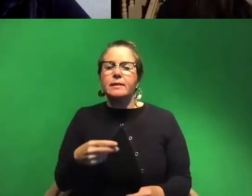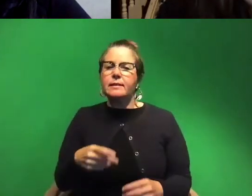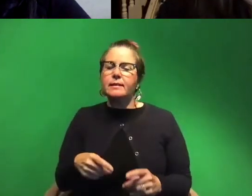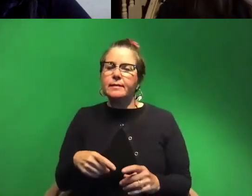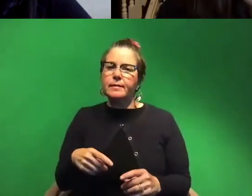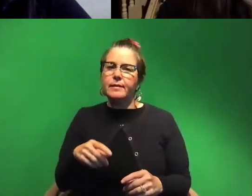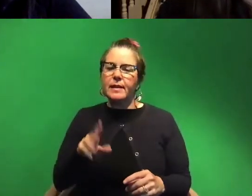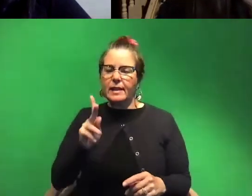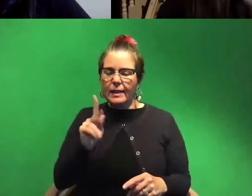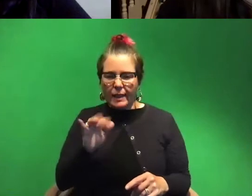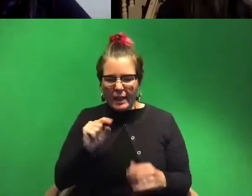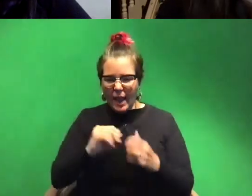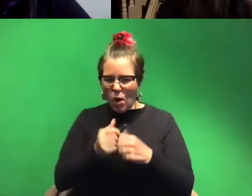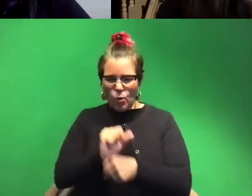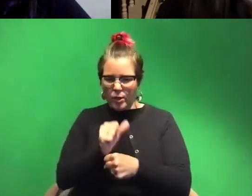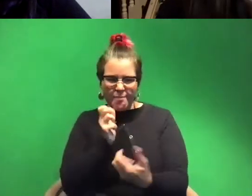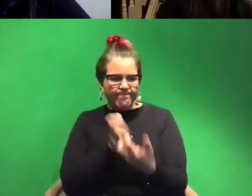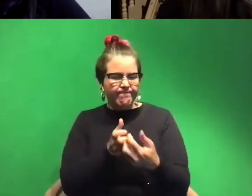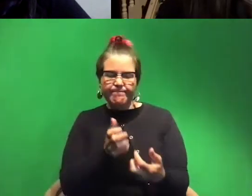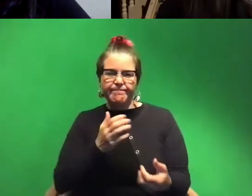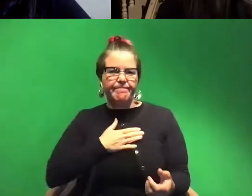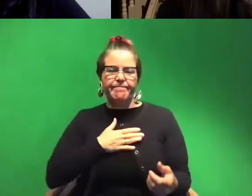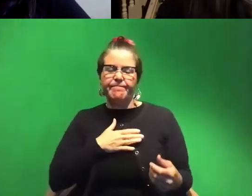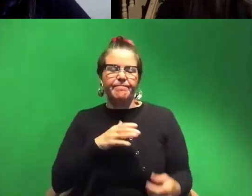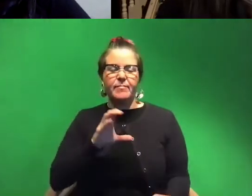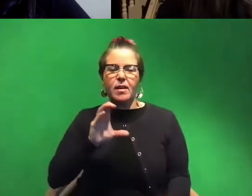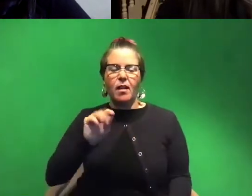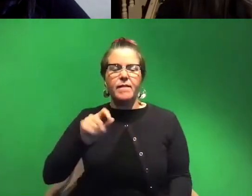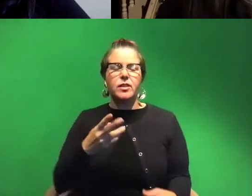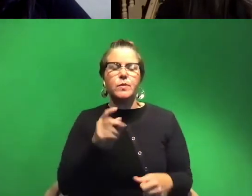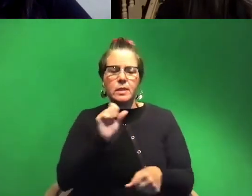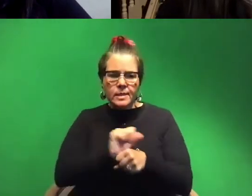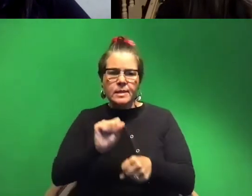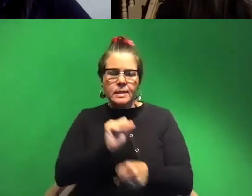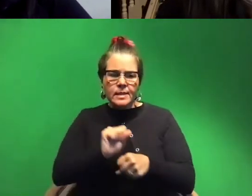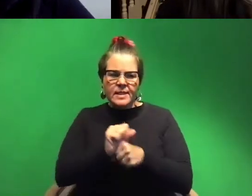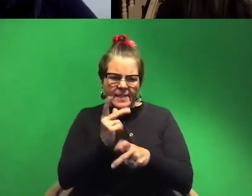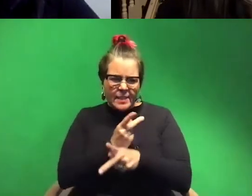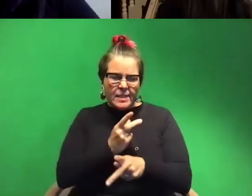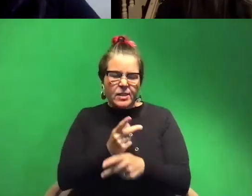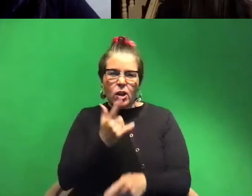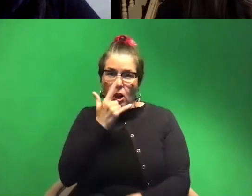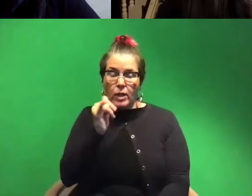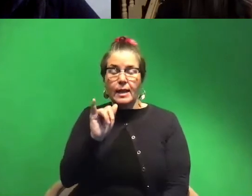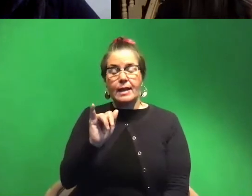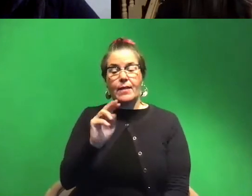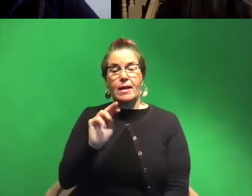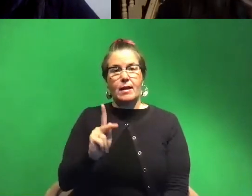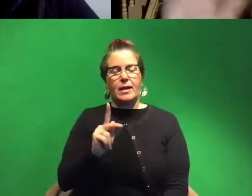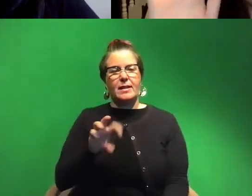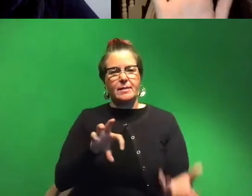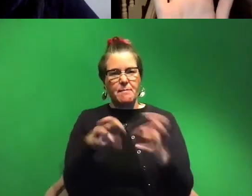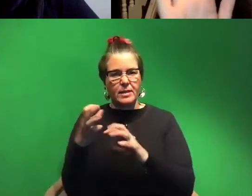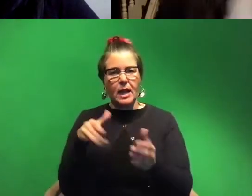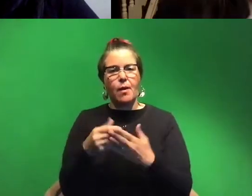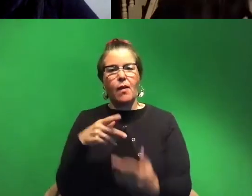columns work just don't work. We've been working on it for quite some time, troubleshooting, and it looks like Cuttlefish Inc. Cuttlefish Inc. is messing up all the PCRs